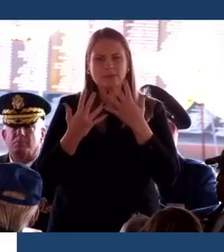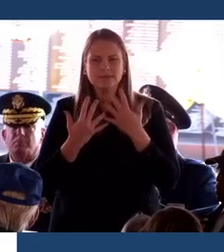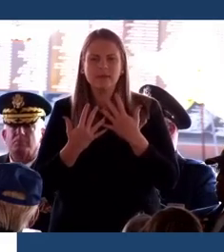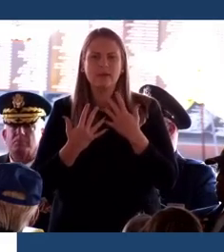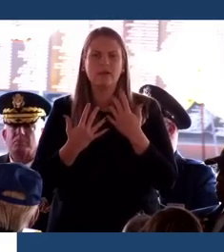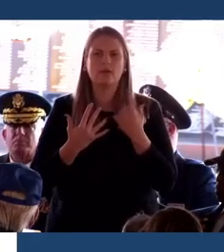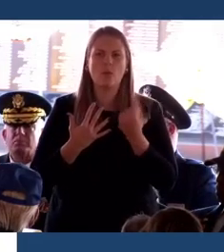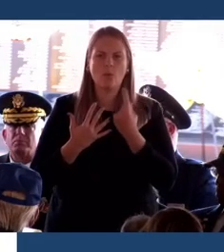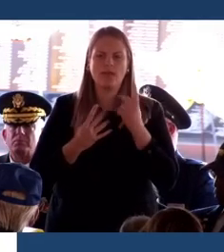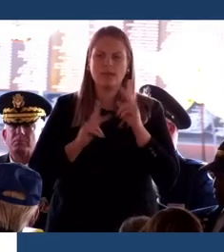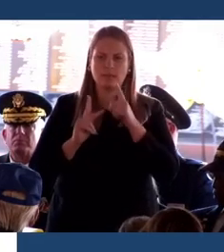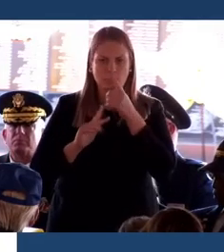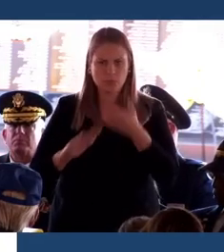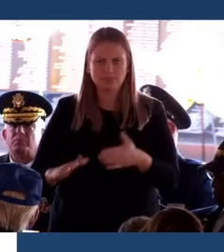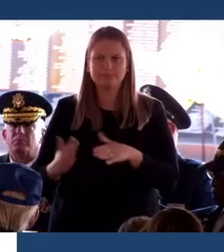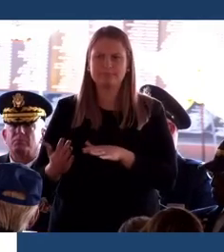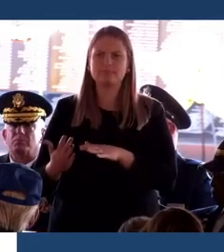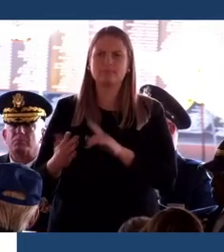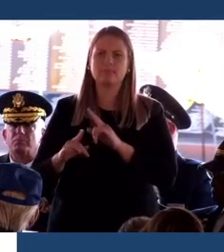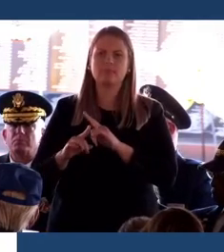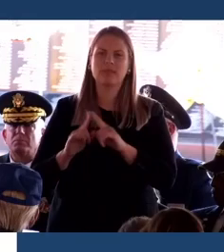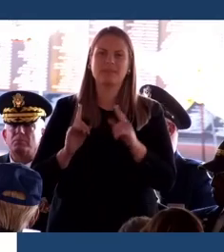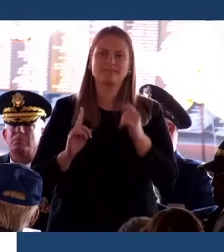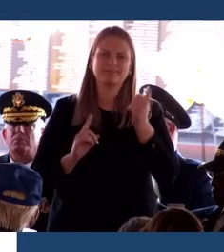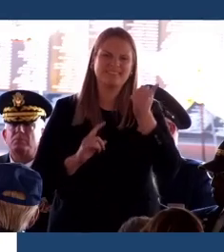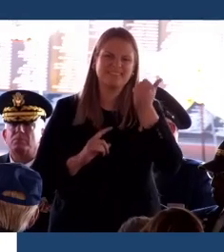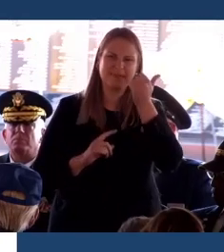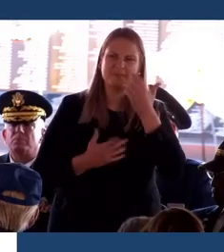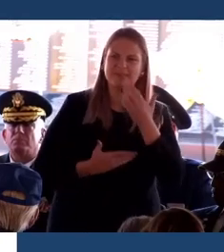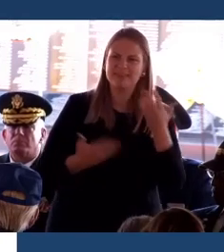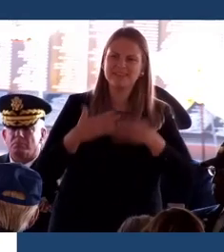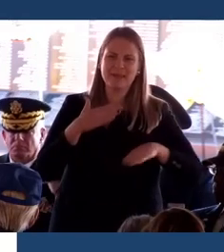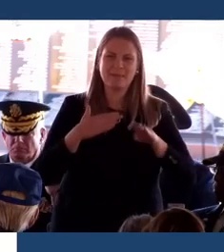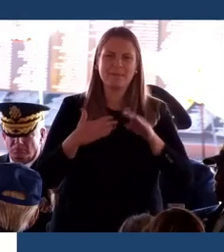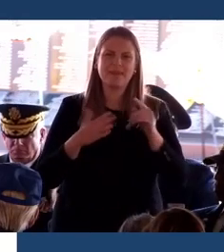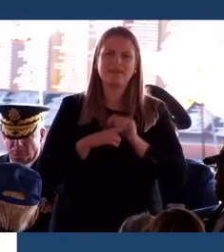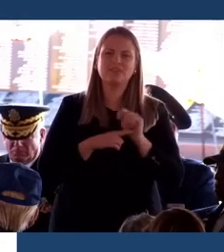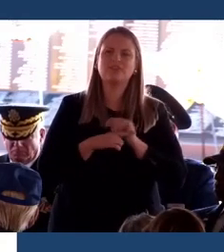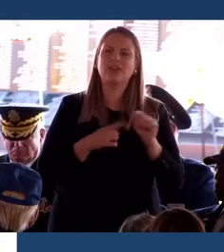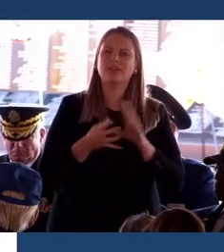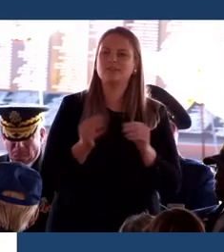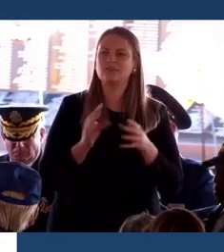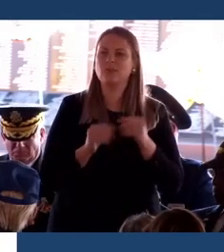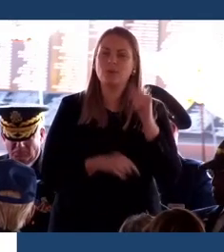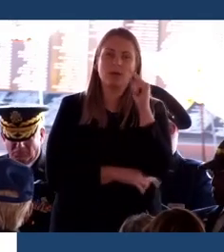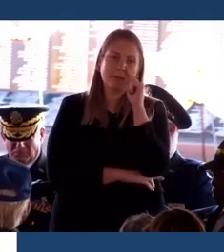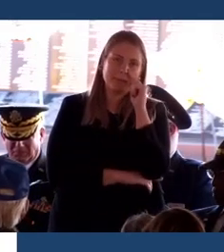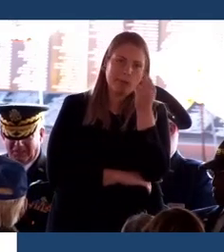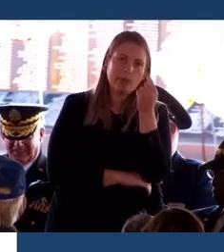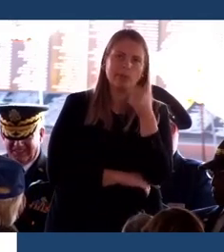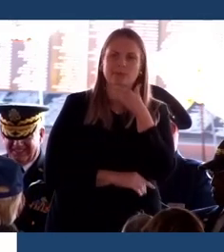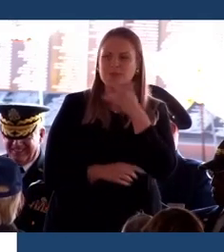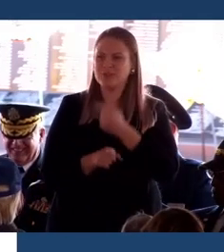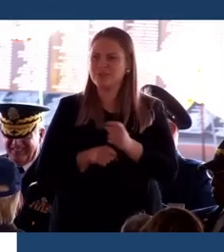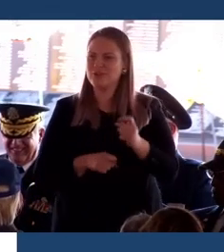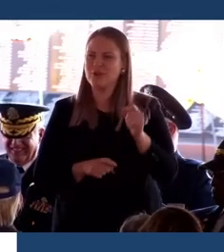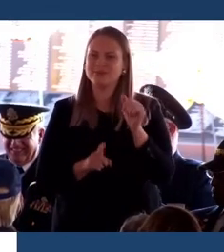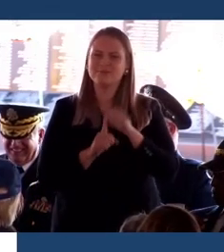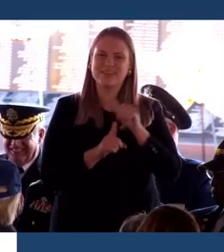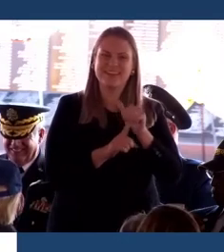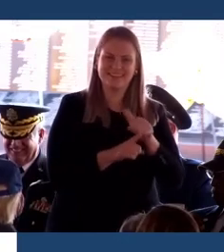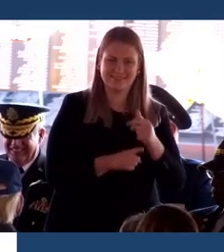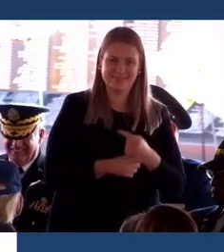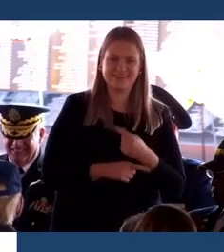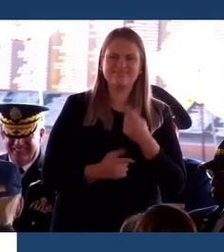people who are gone, right? But the dumb things, the basic training stories and the boredom and the dirty jokes and the pranks,